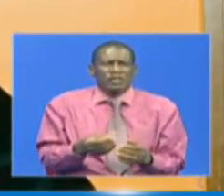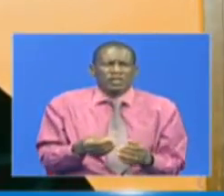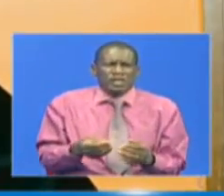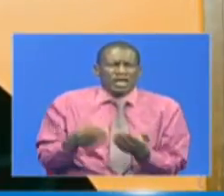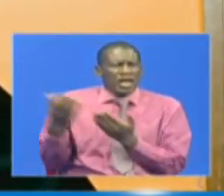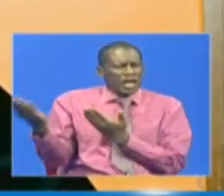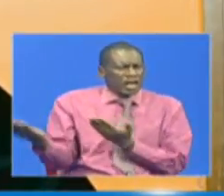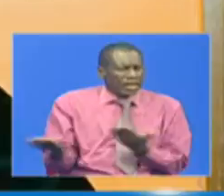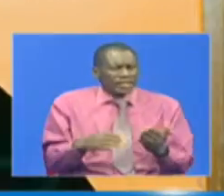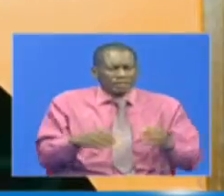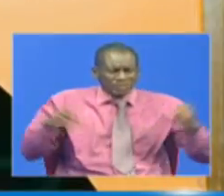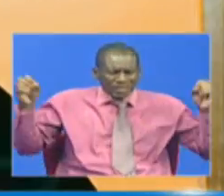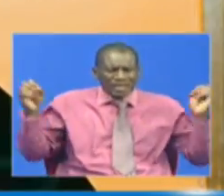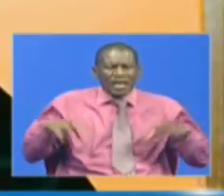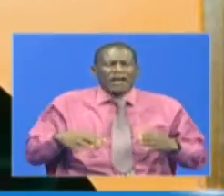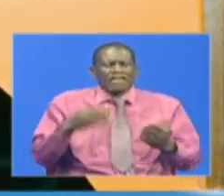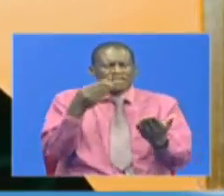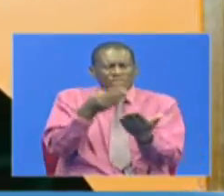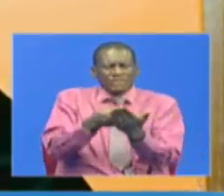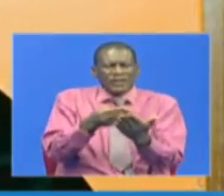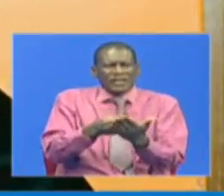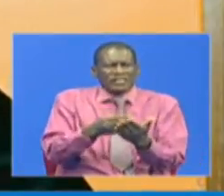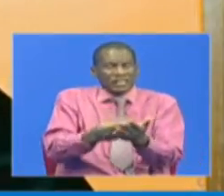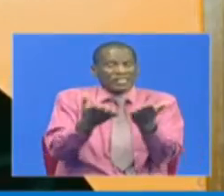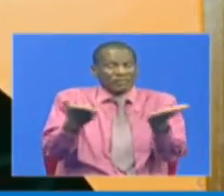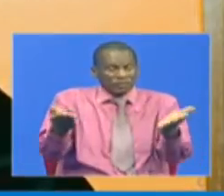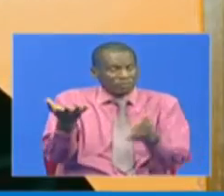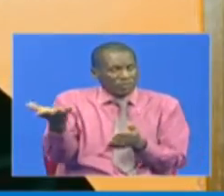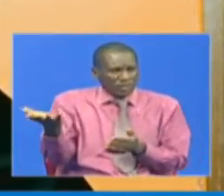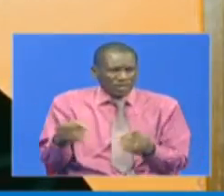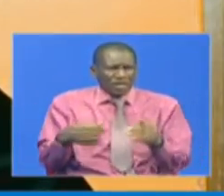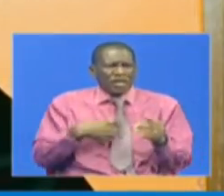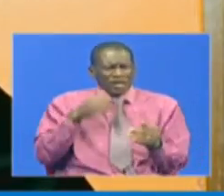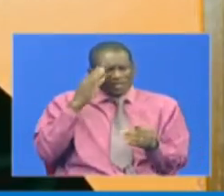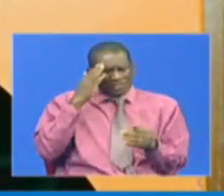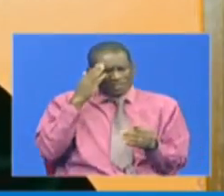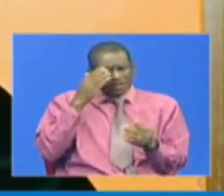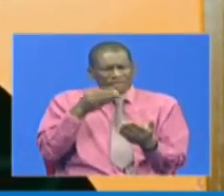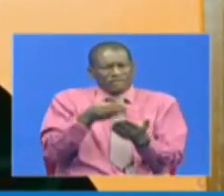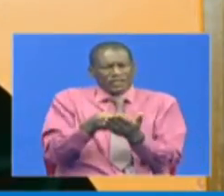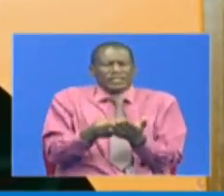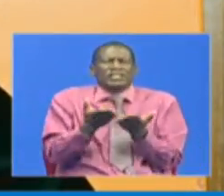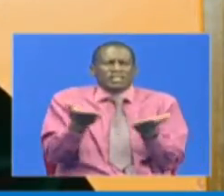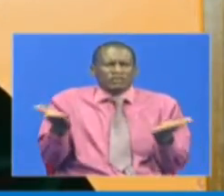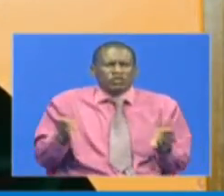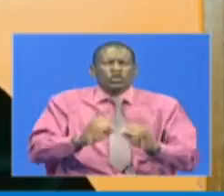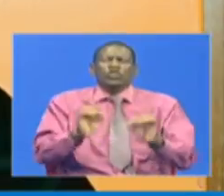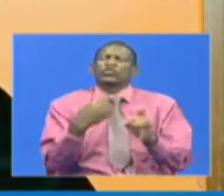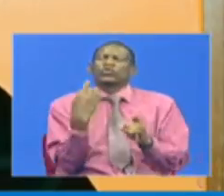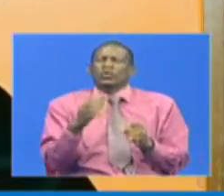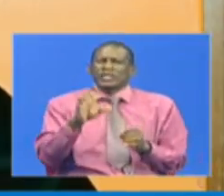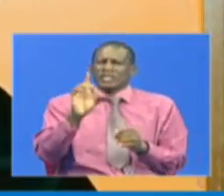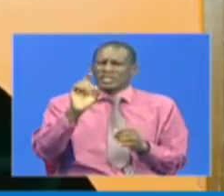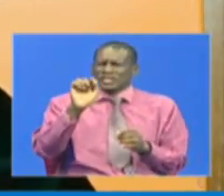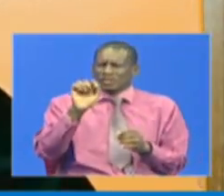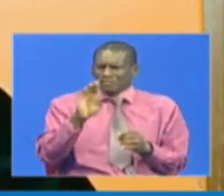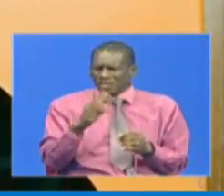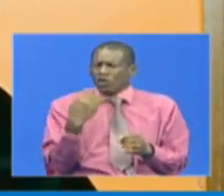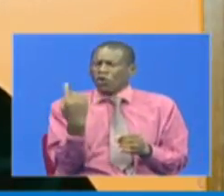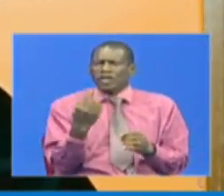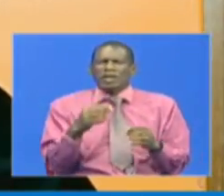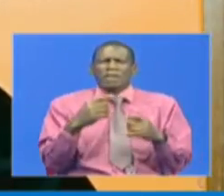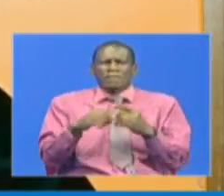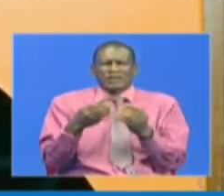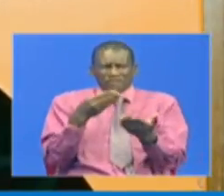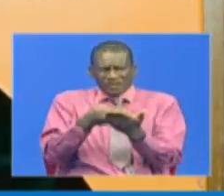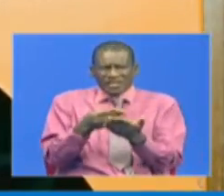let's be very clear. The financing is available, and I think it is available not just in DTB, it's available